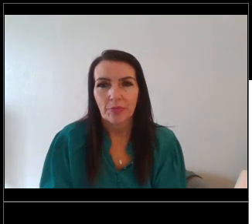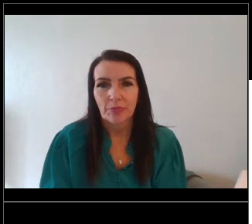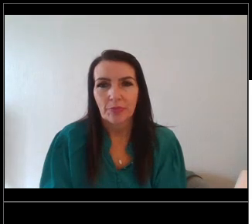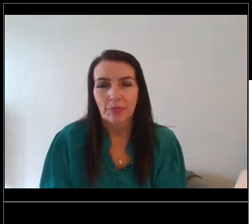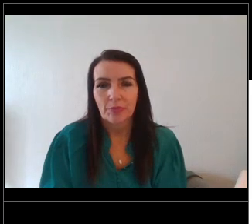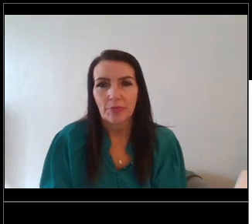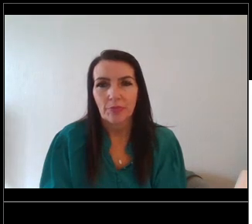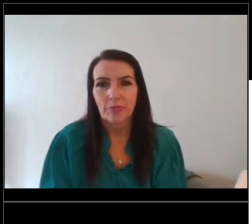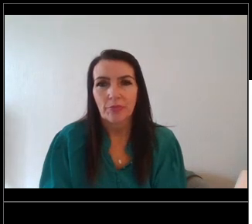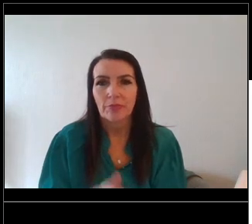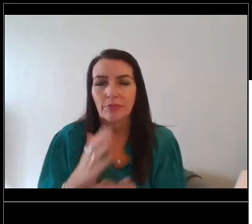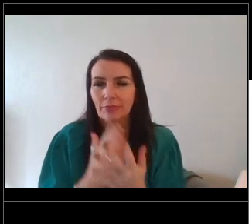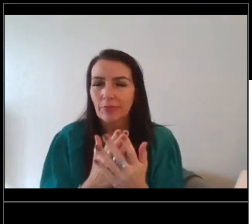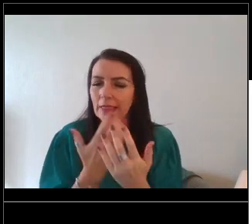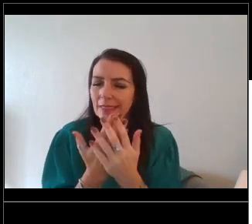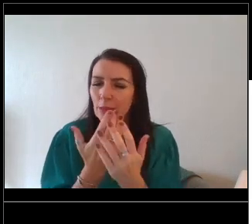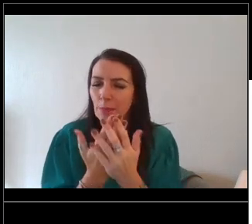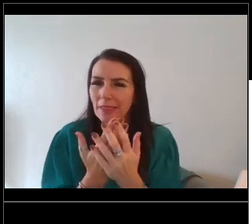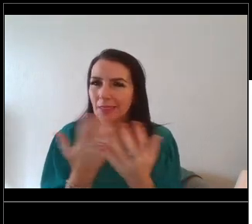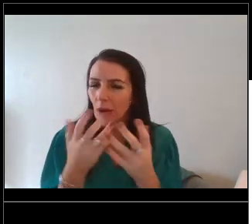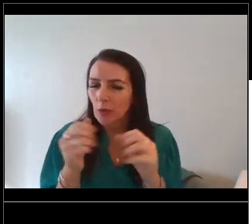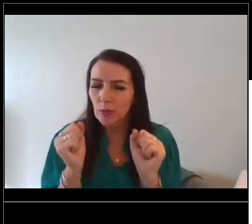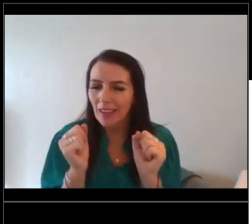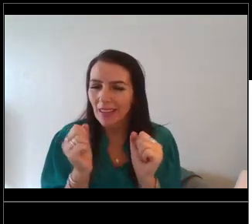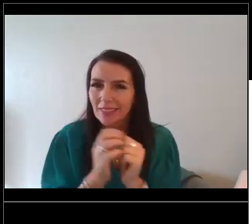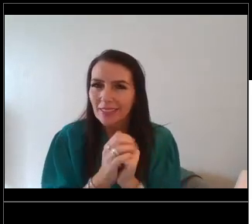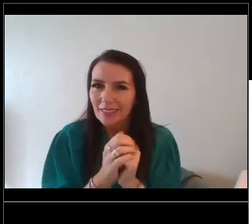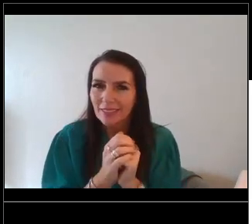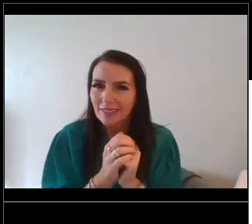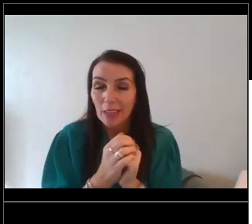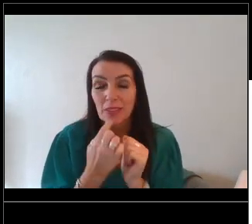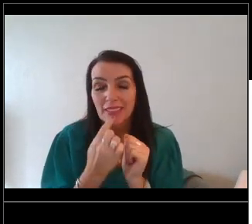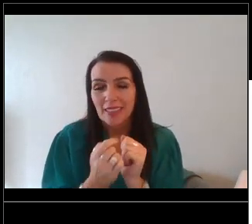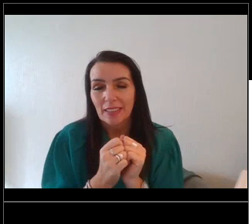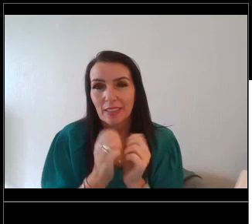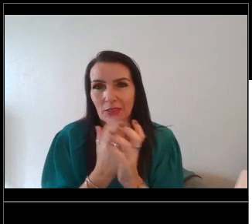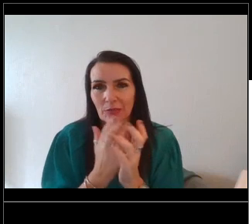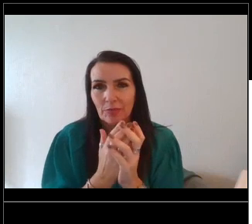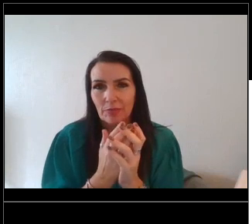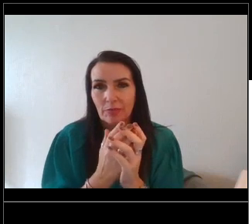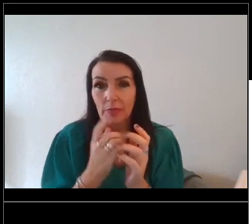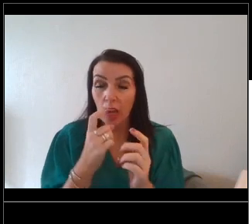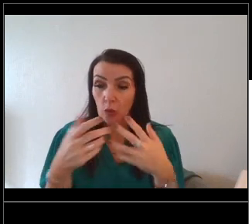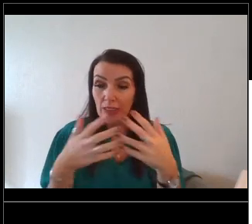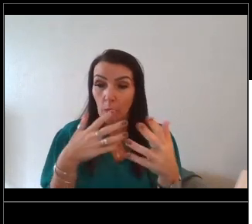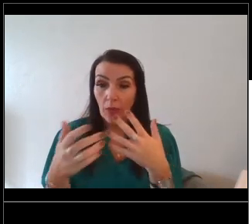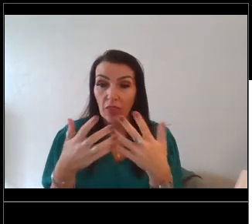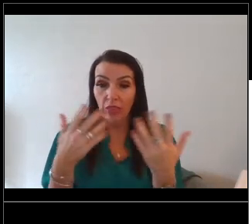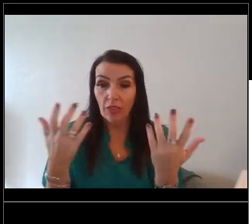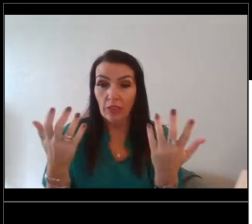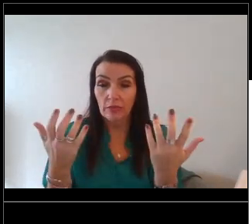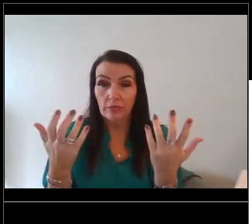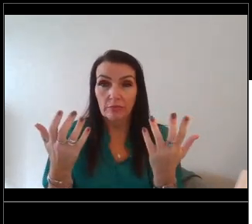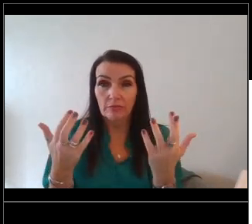It very much depends on where you're starting, but the thing I would say is, are you dealing with a block